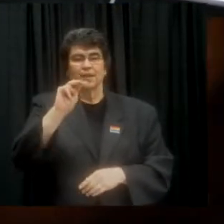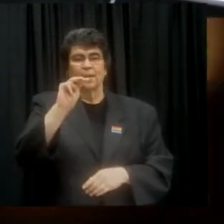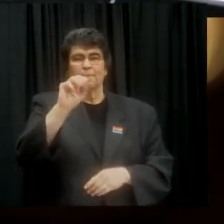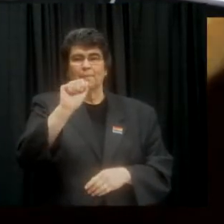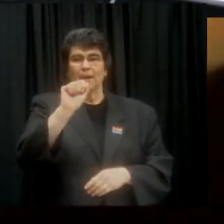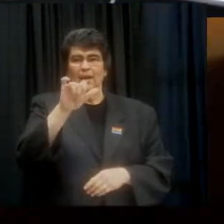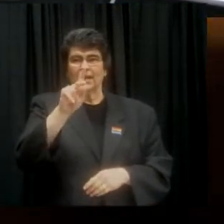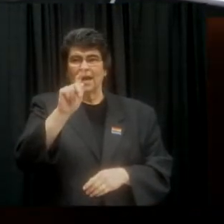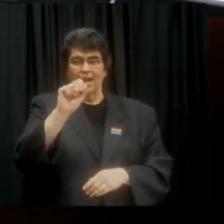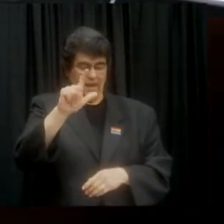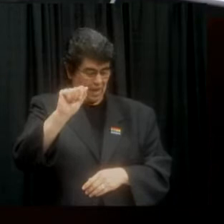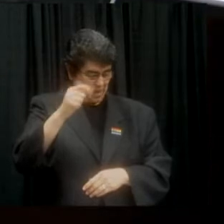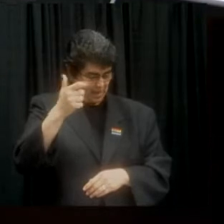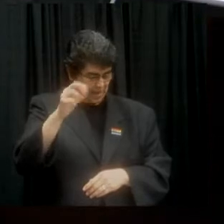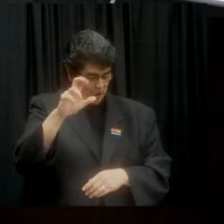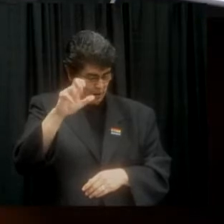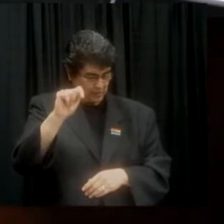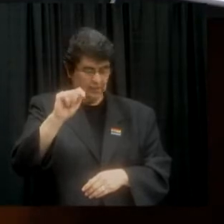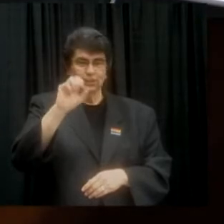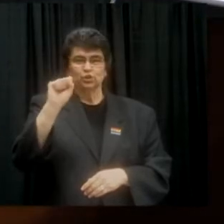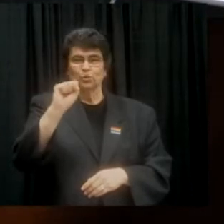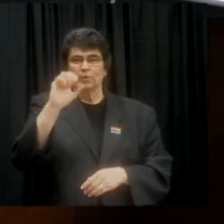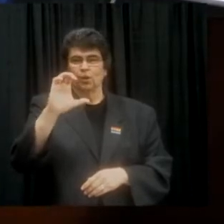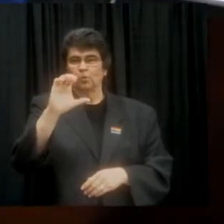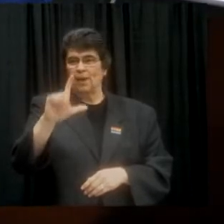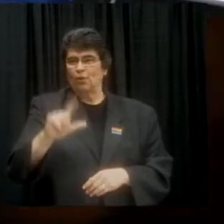Michaela Garrett, summa cum laude.